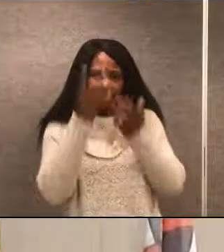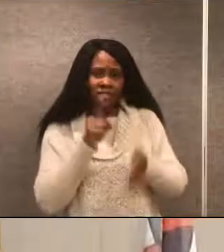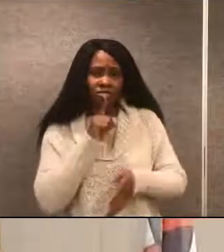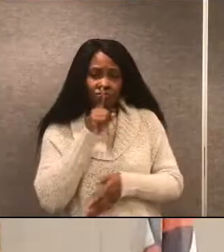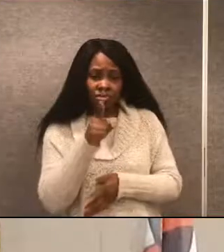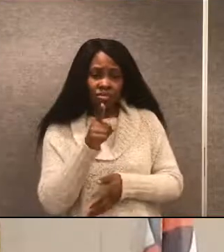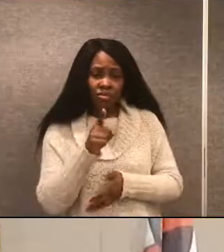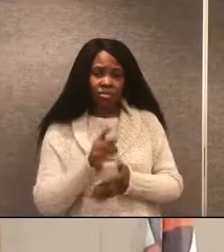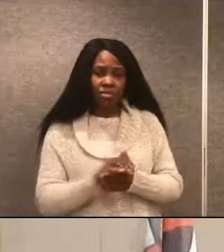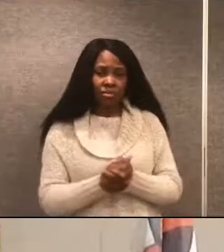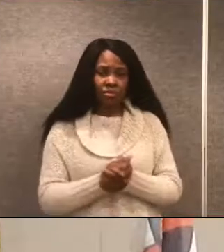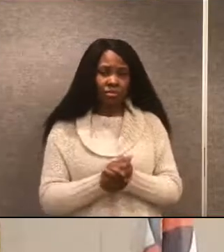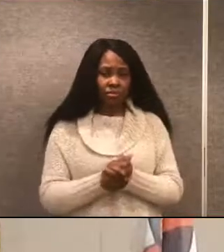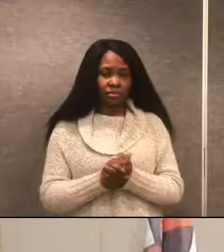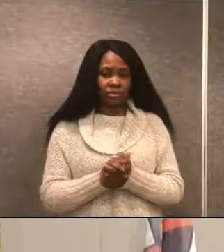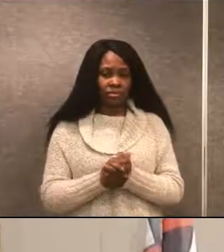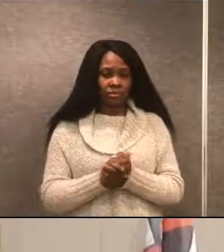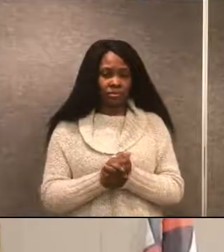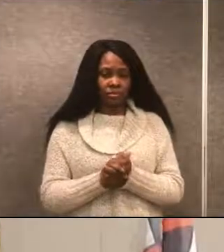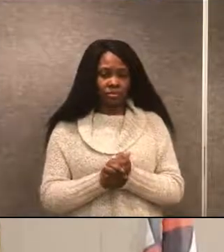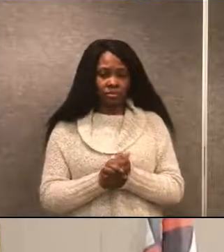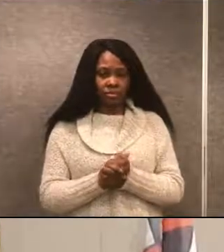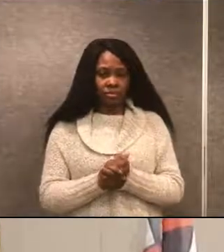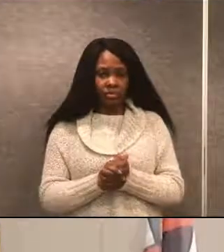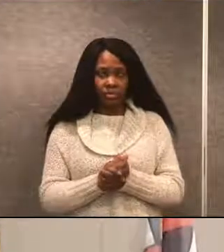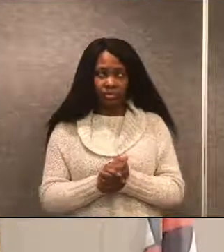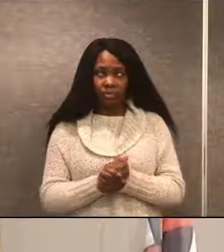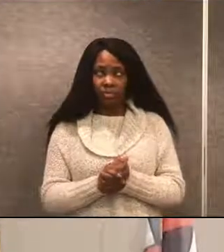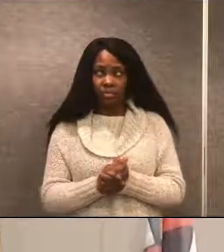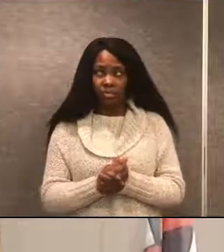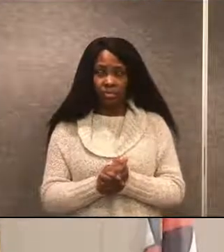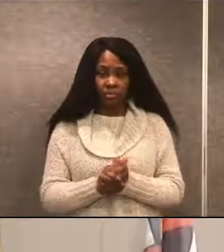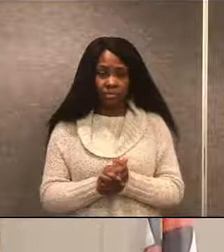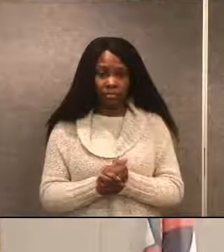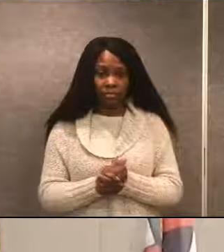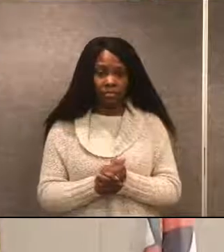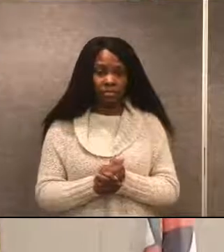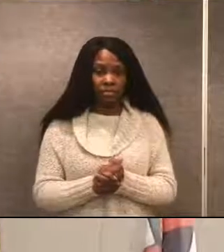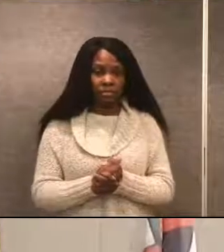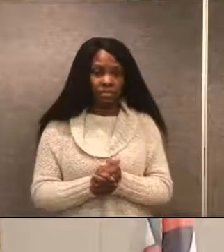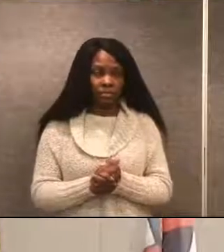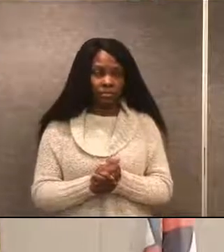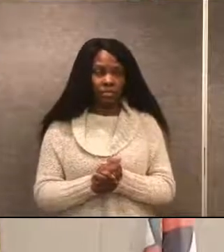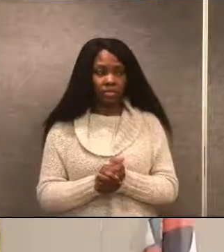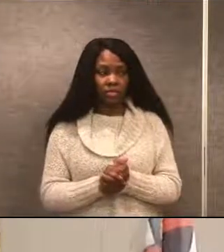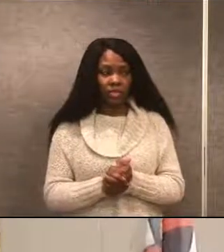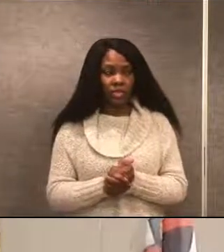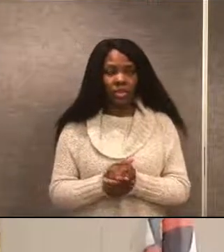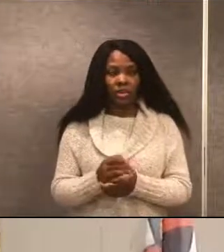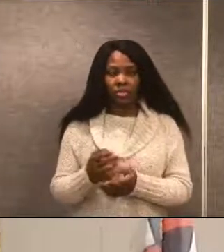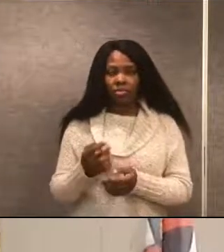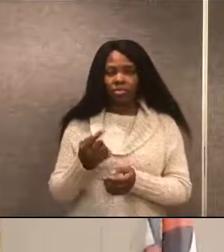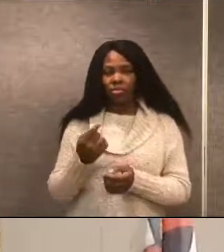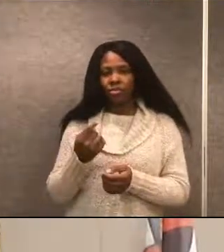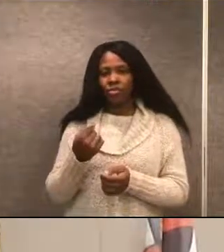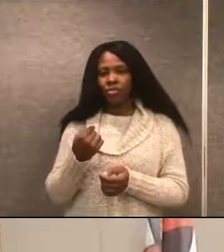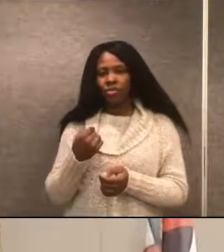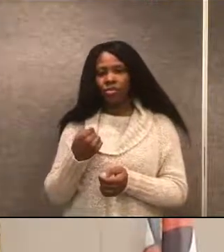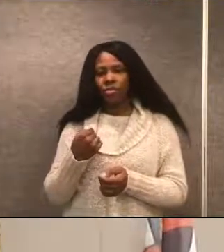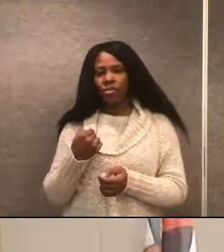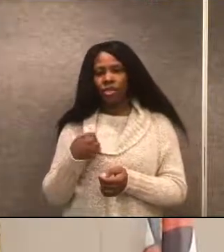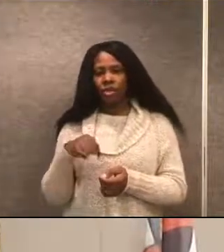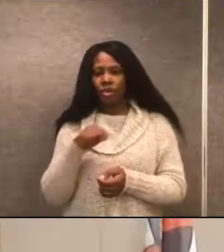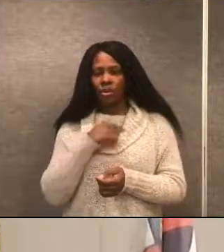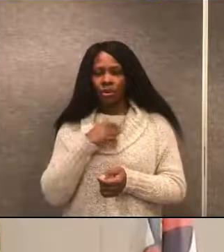Absolutely. I think They have to be transparent. We would certainly characterize not being transparent or